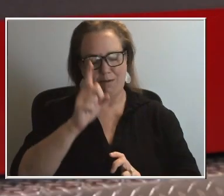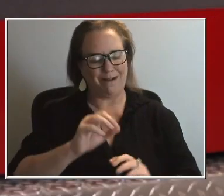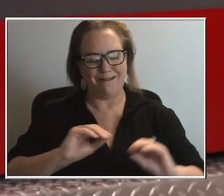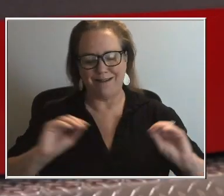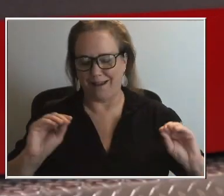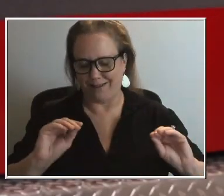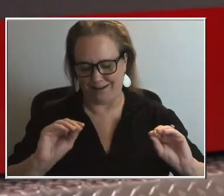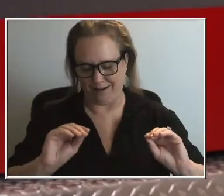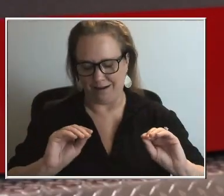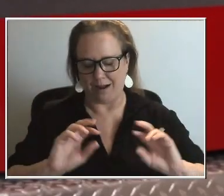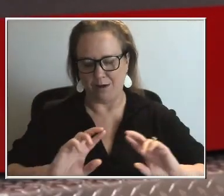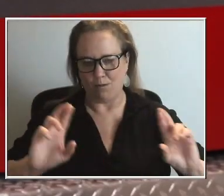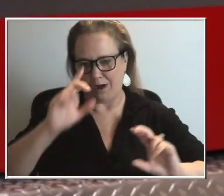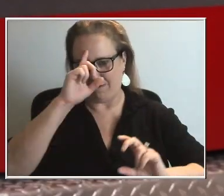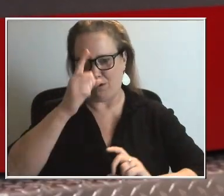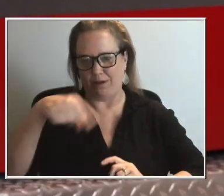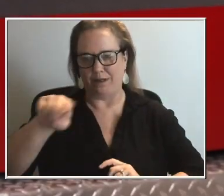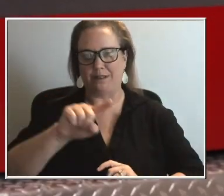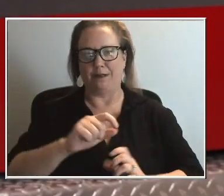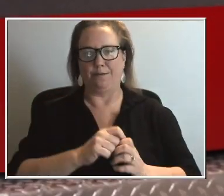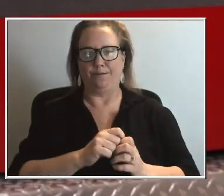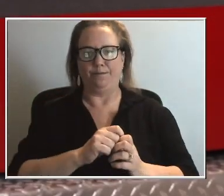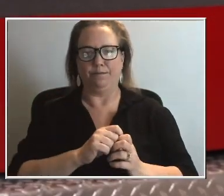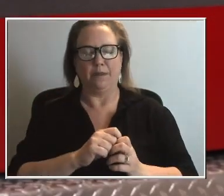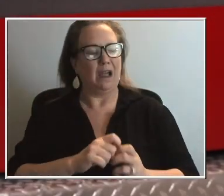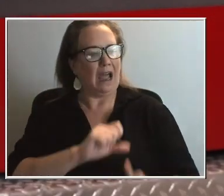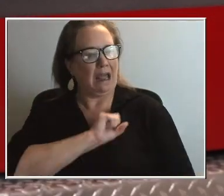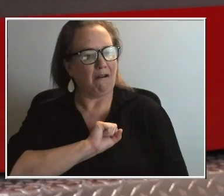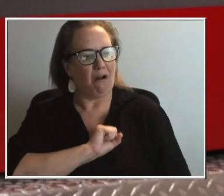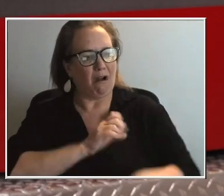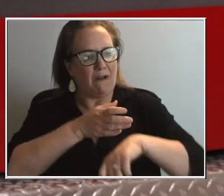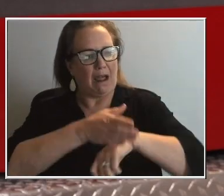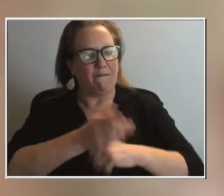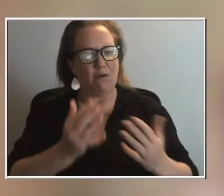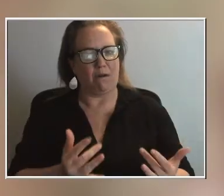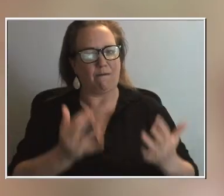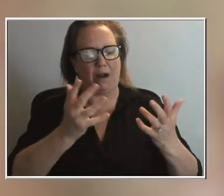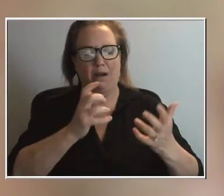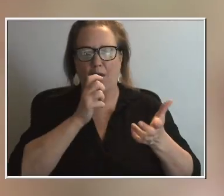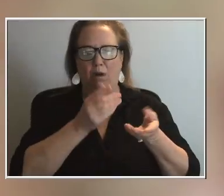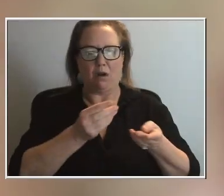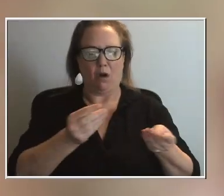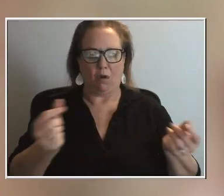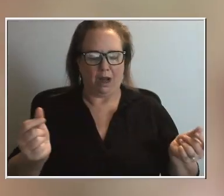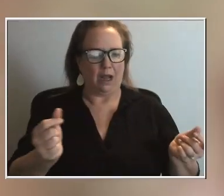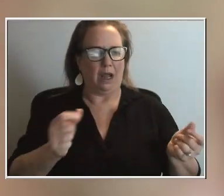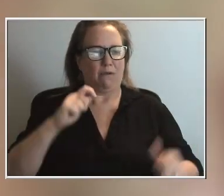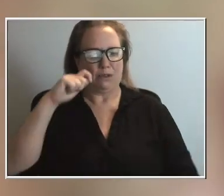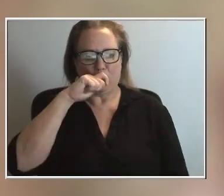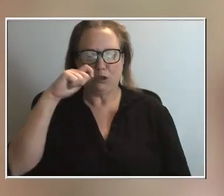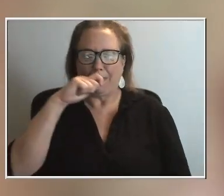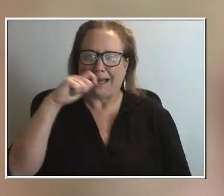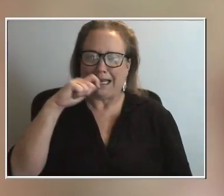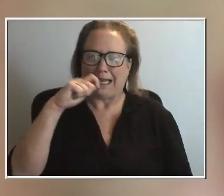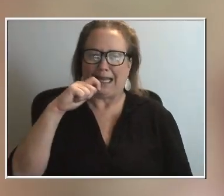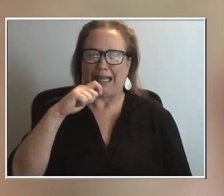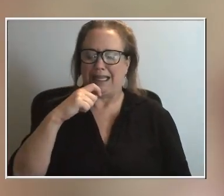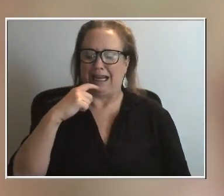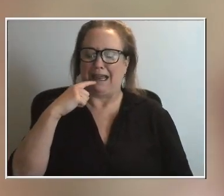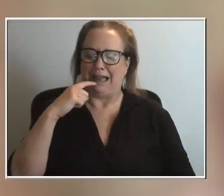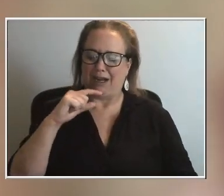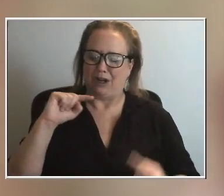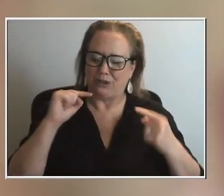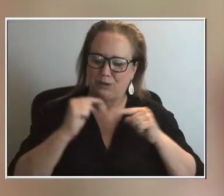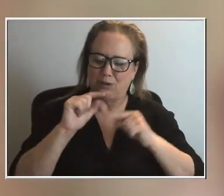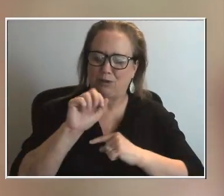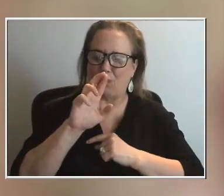I had a cough after a fire, and that just wouldn't go away. I was brushing my teeth and I'd hit a sore in the back of my